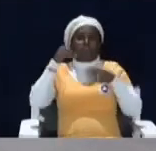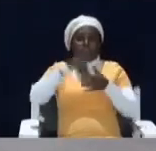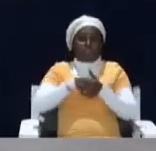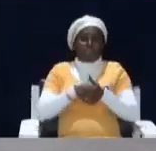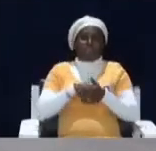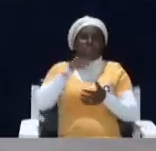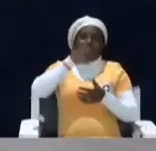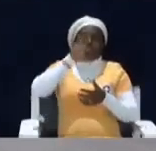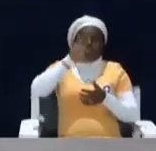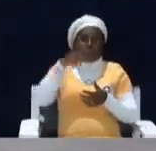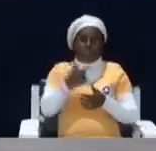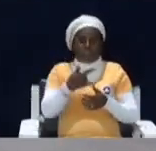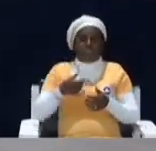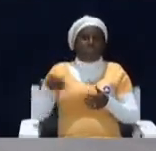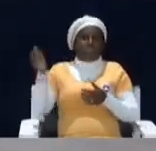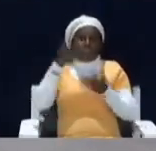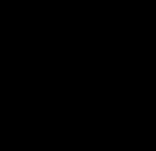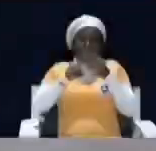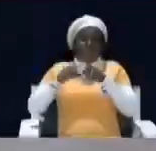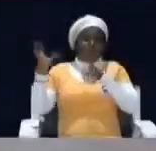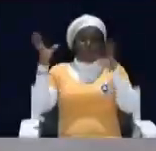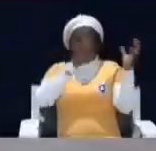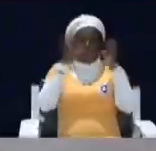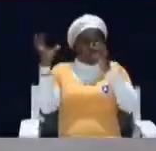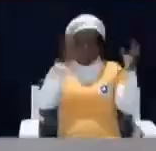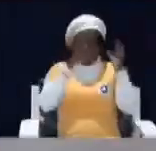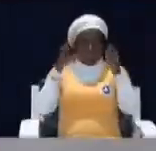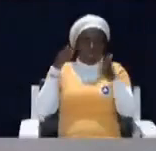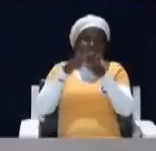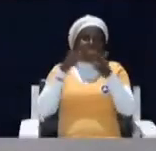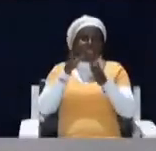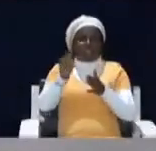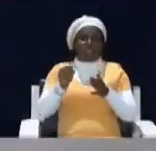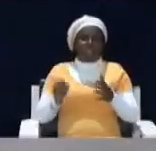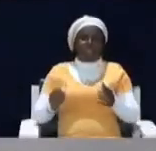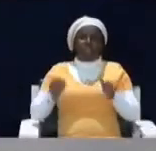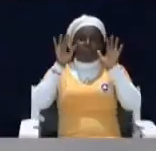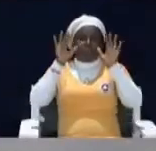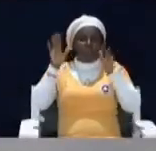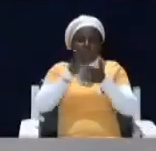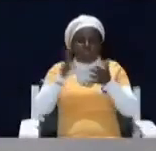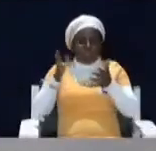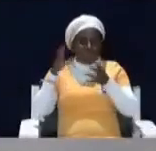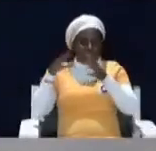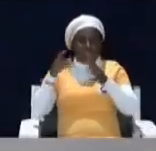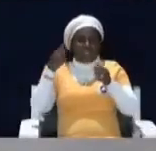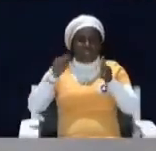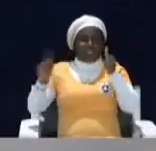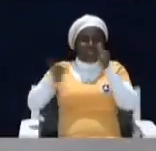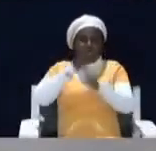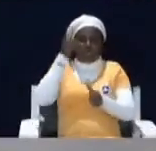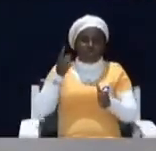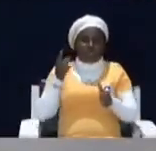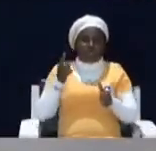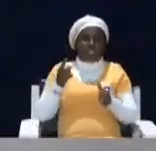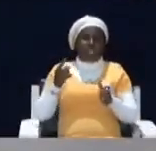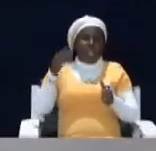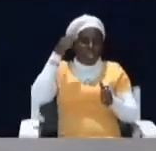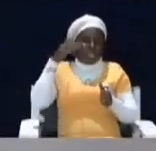they decided to wage a war. The wonderful thing about the war they waged was that the first head of the rebel